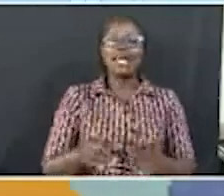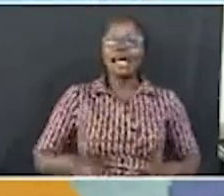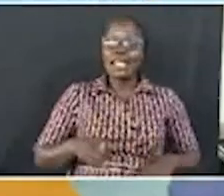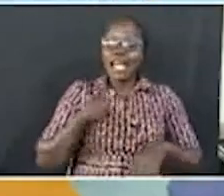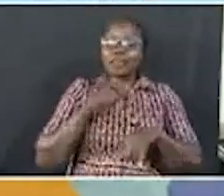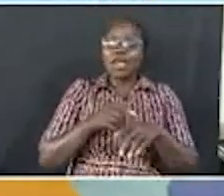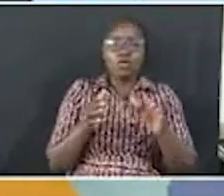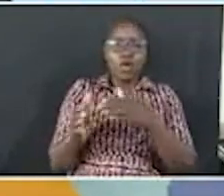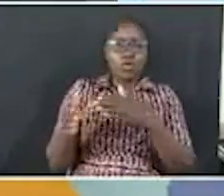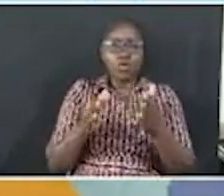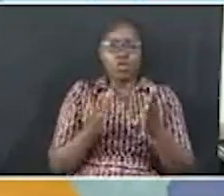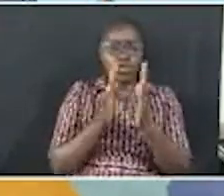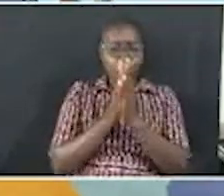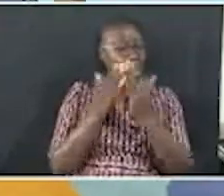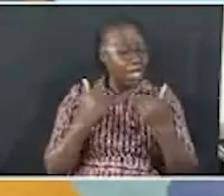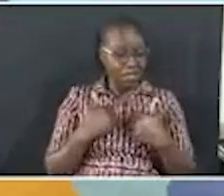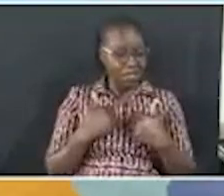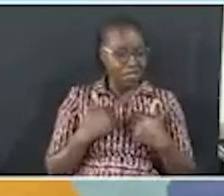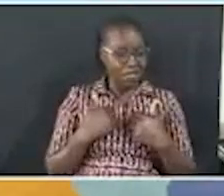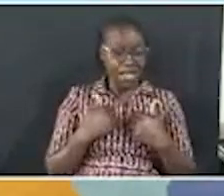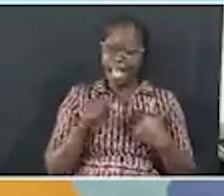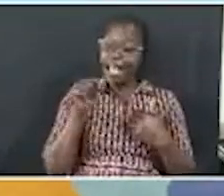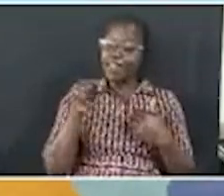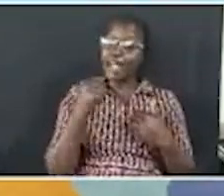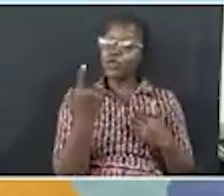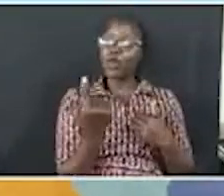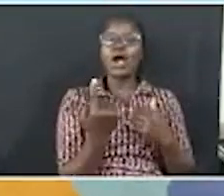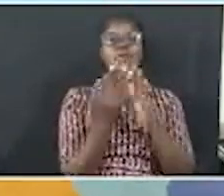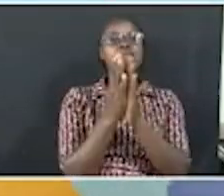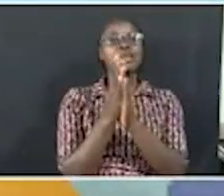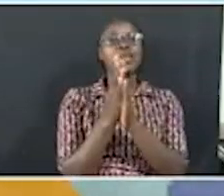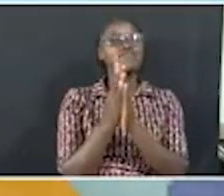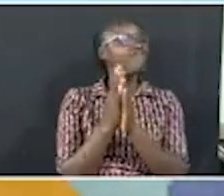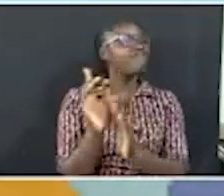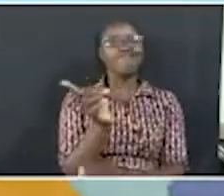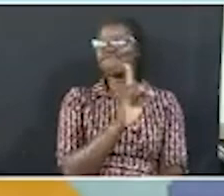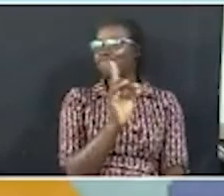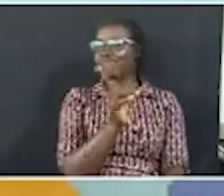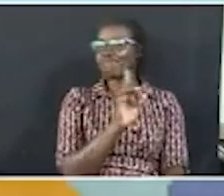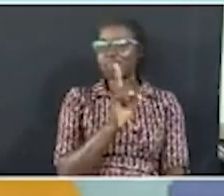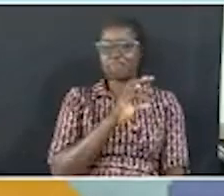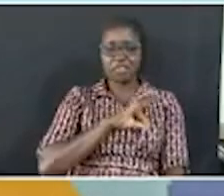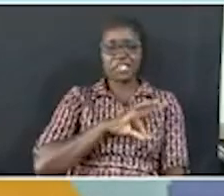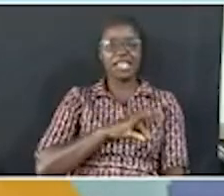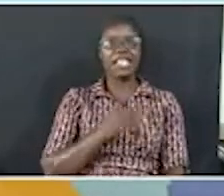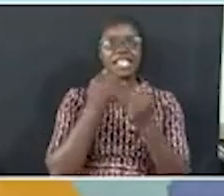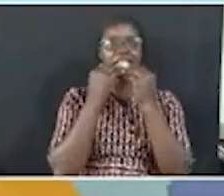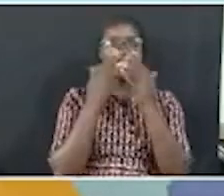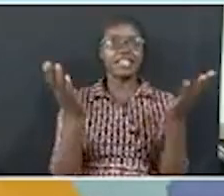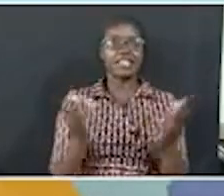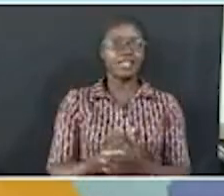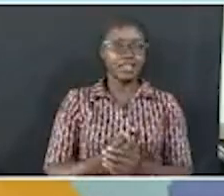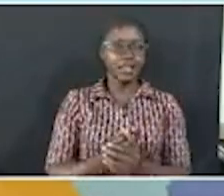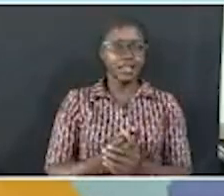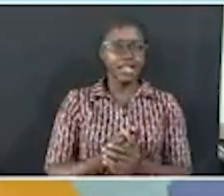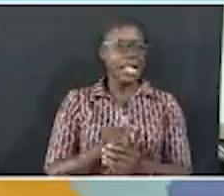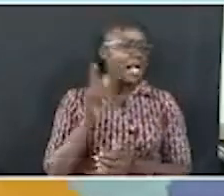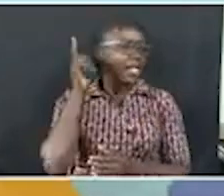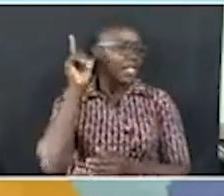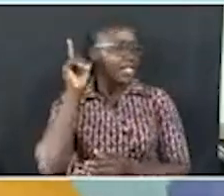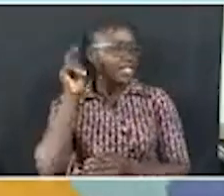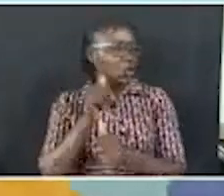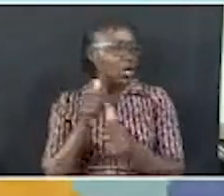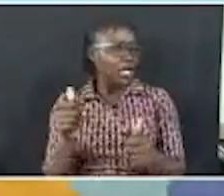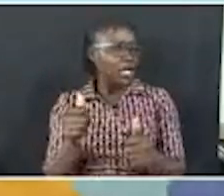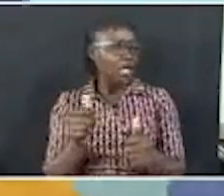lifetime opportunity to pray, that one prayer will do you no good. Listen,